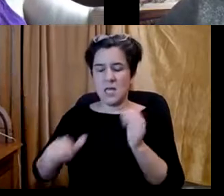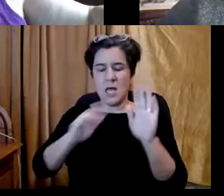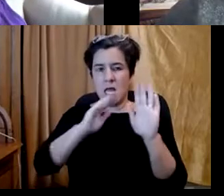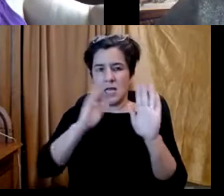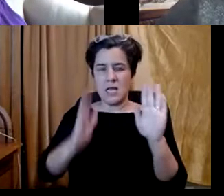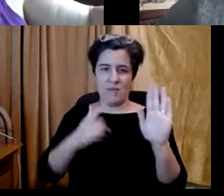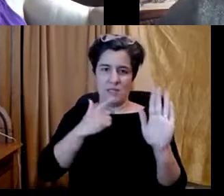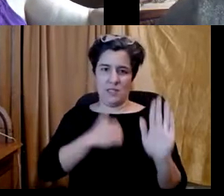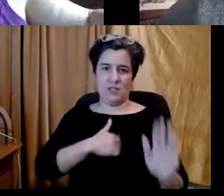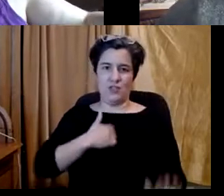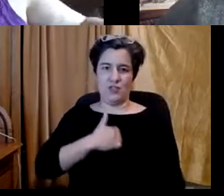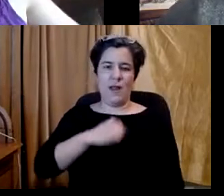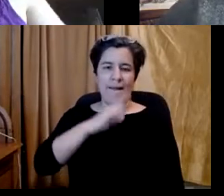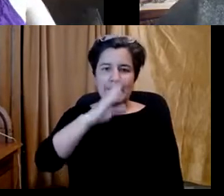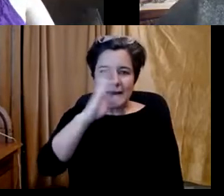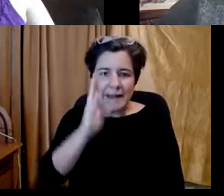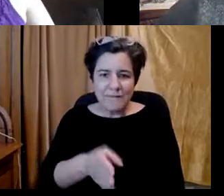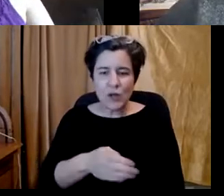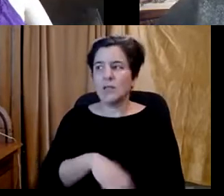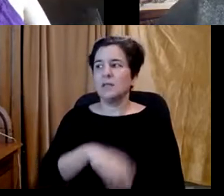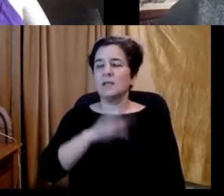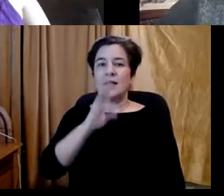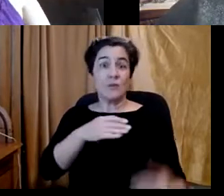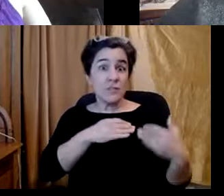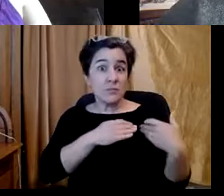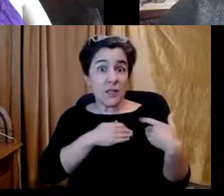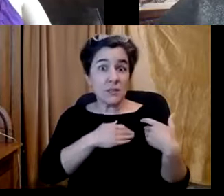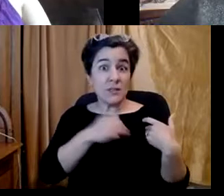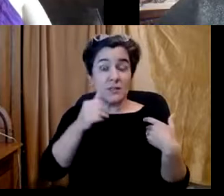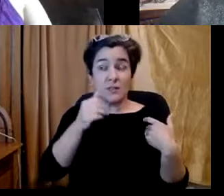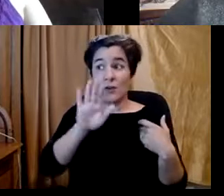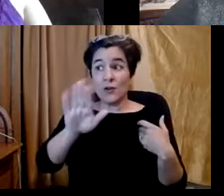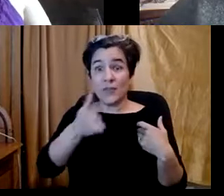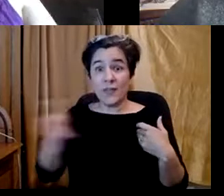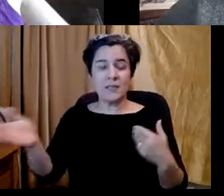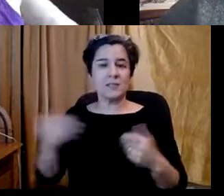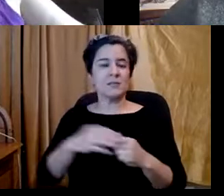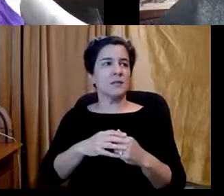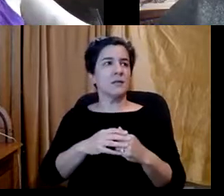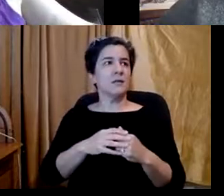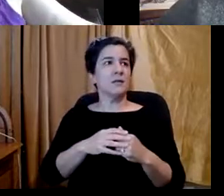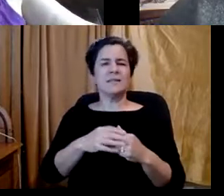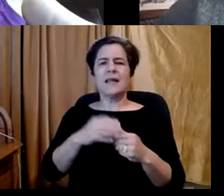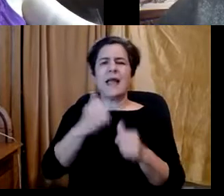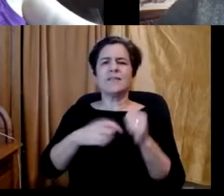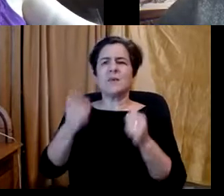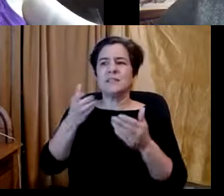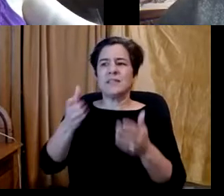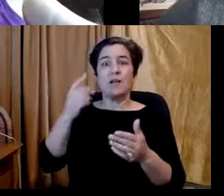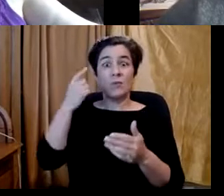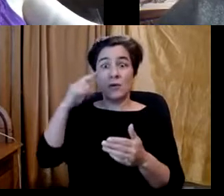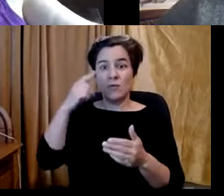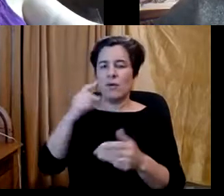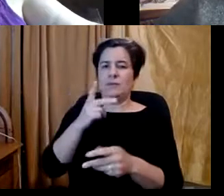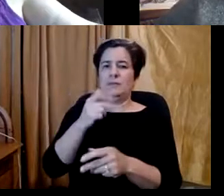apologized, never responsible for things, like did not own her responsibility in the family. Like it just, everyone was there to take care of her. And she has some of the archetypes